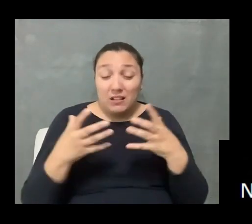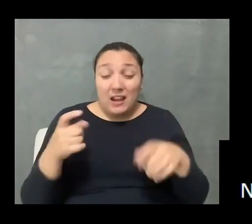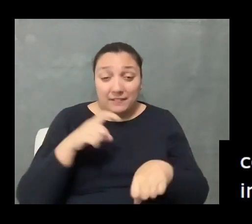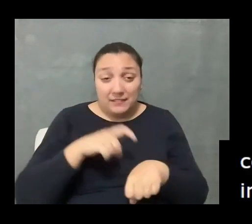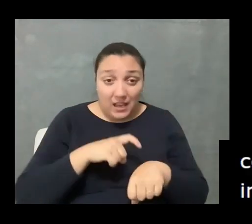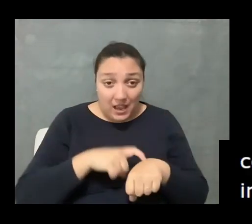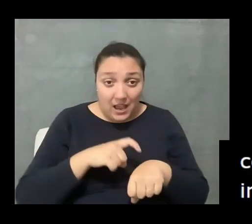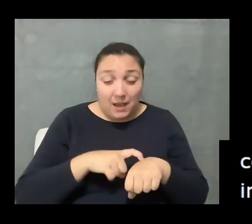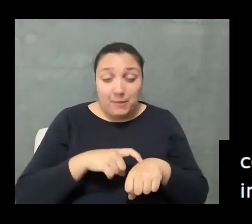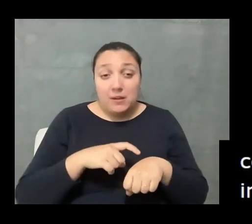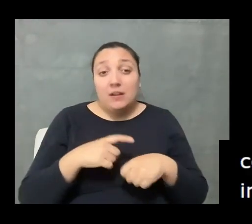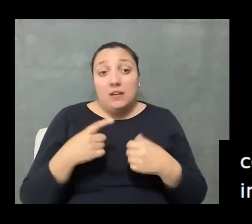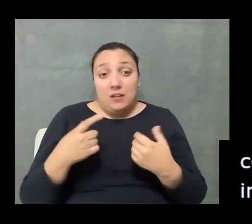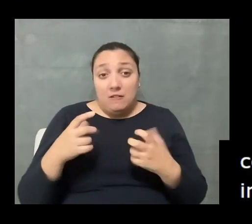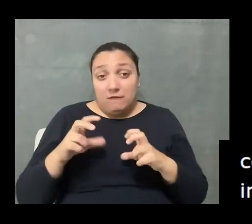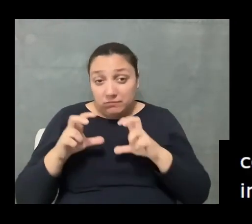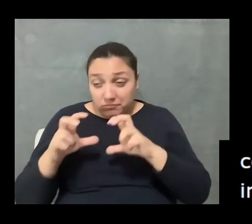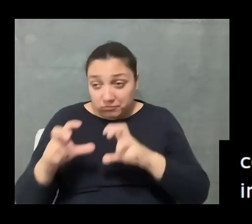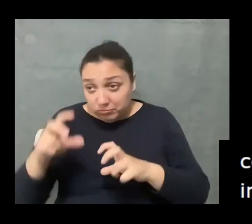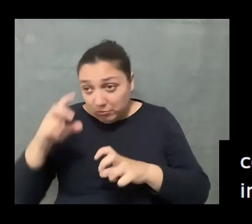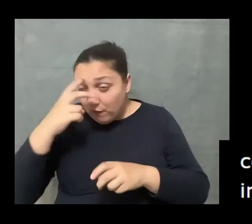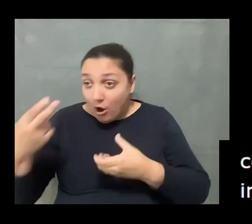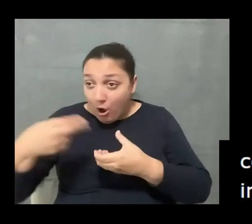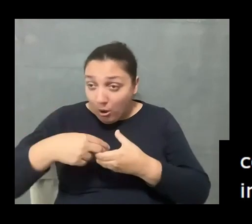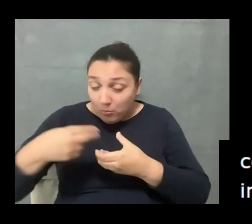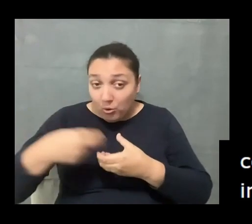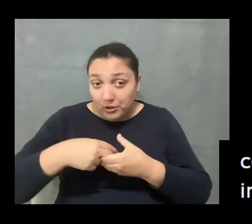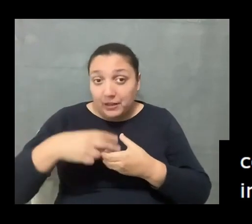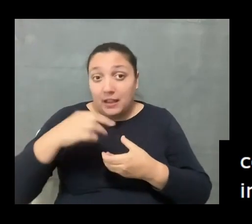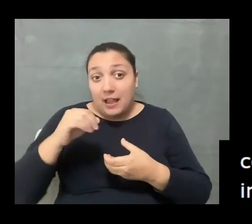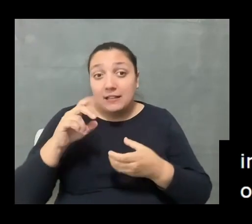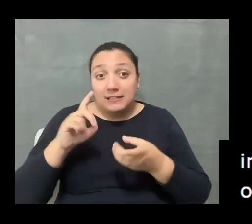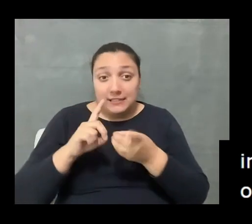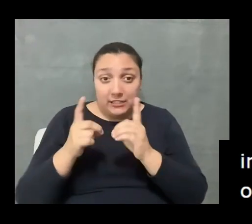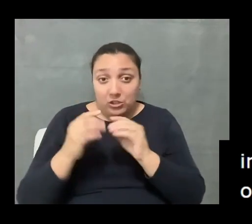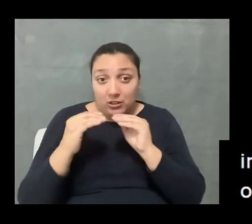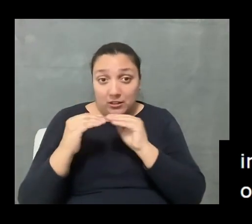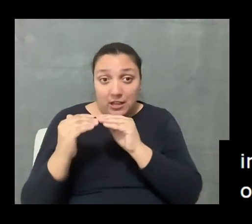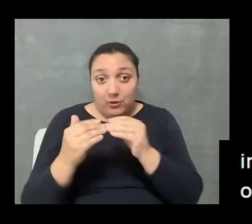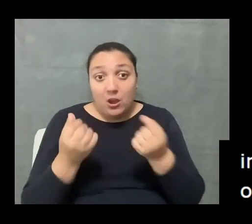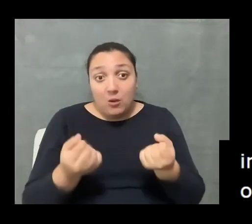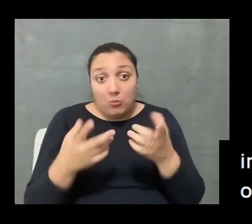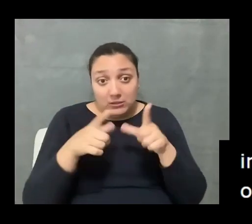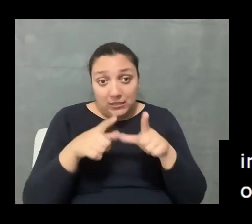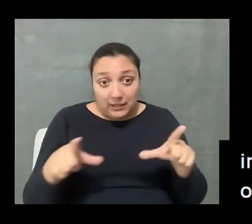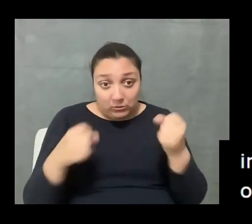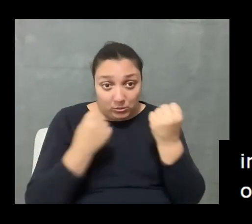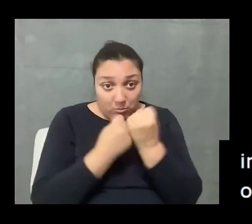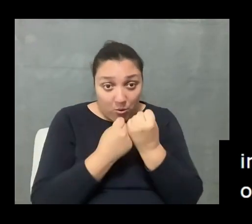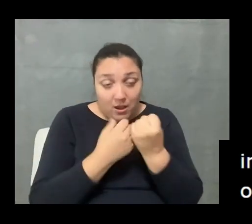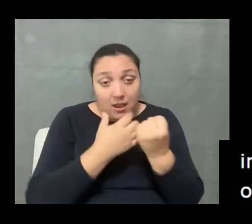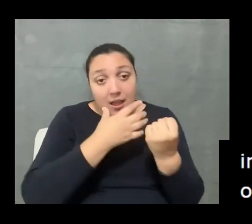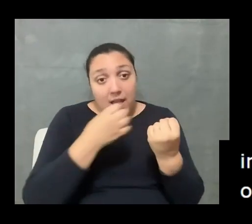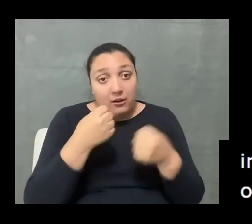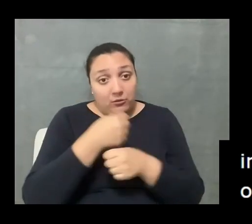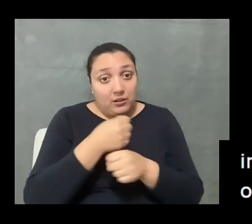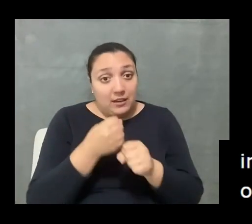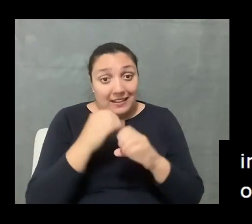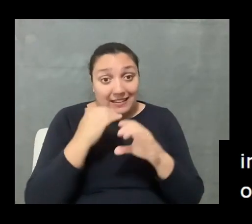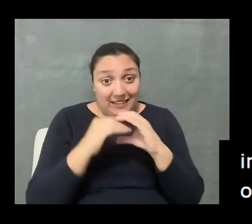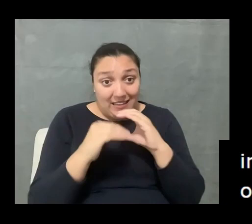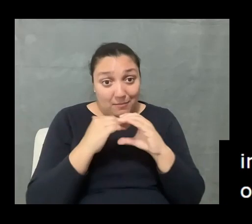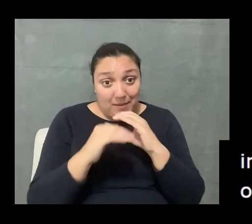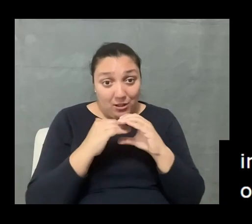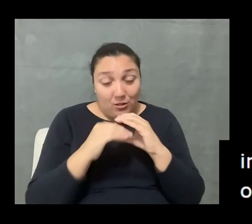in digital equity and onboarding. This means multilingual support, as well as even creating email domains for